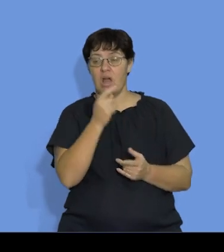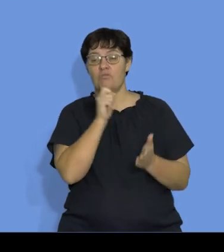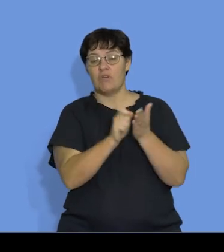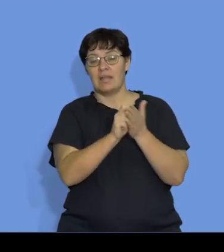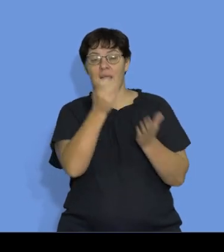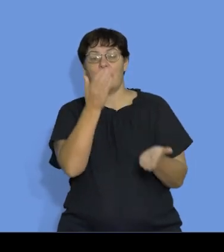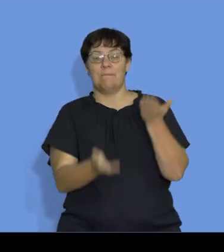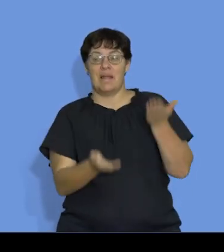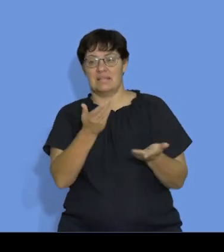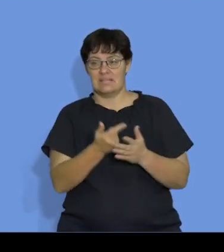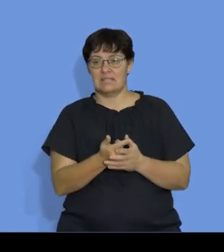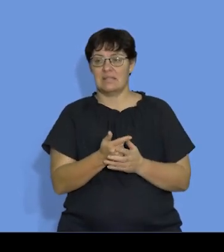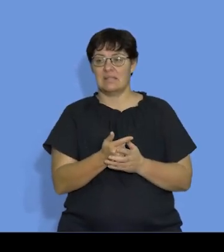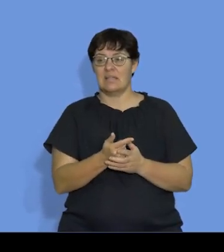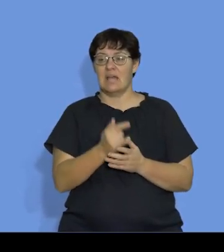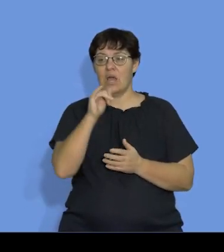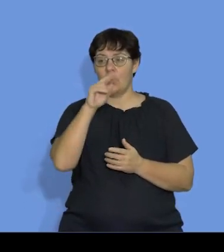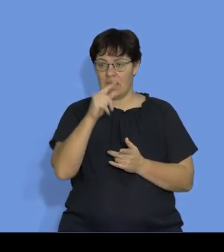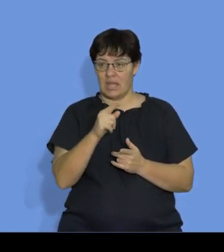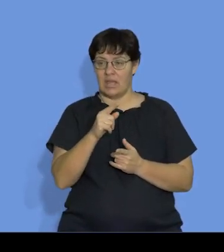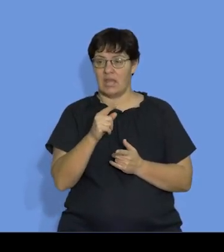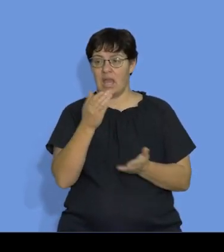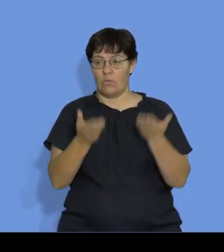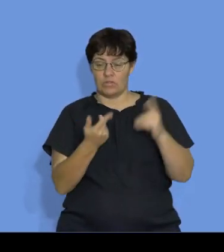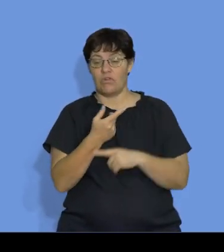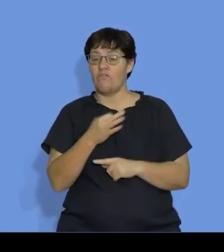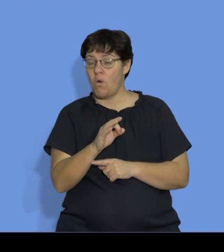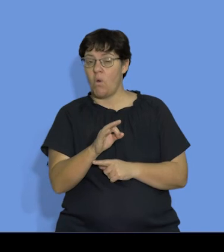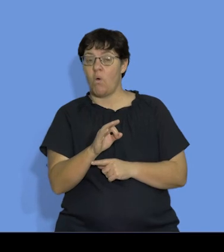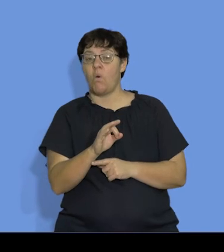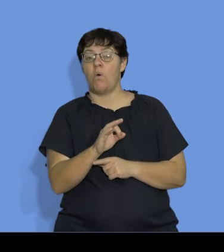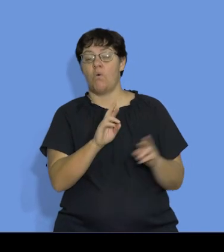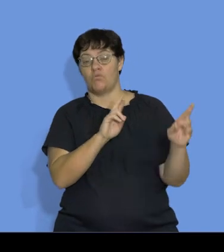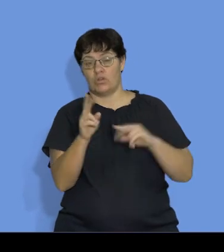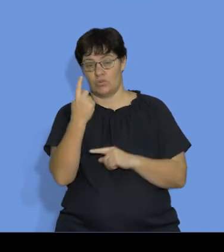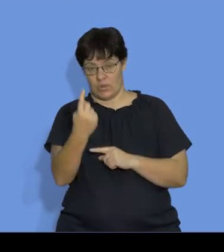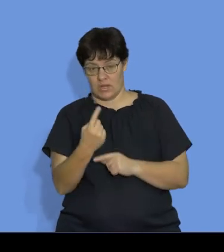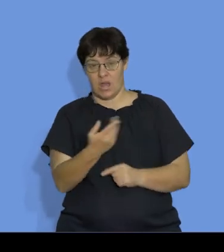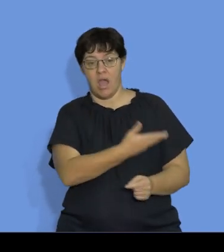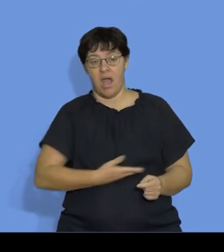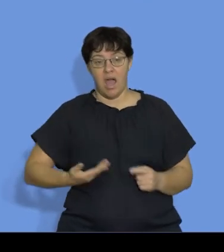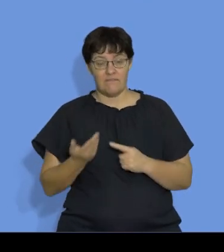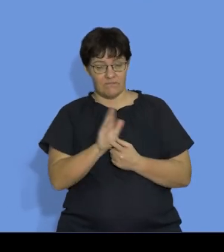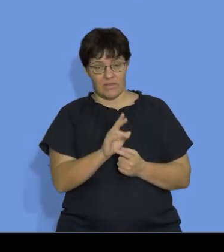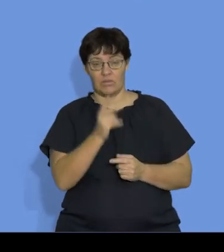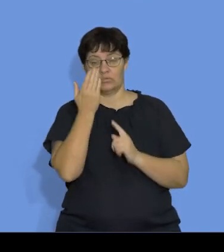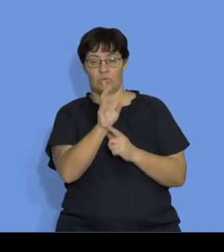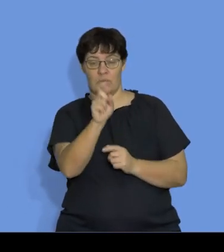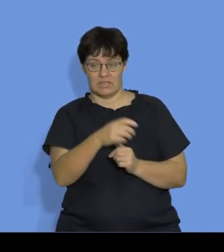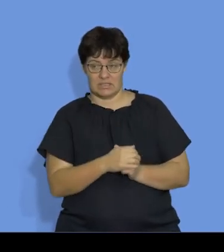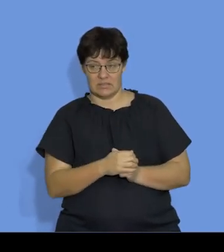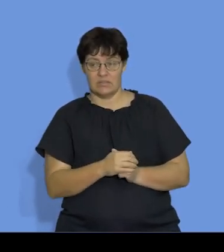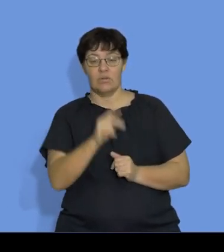ionic equations for reaction 1. Show the half reactions. So we need to draw our attention to the standard